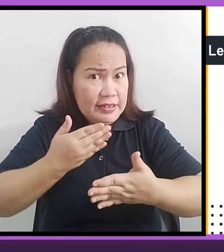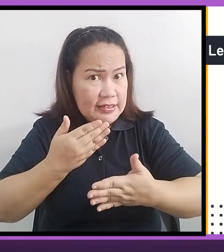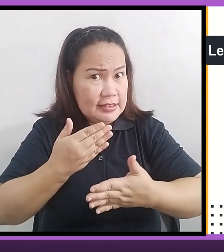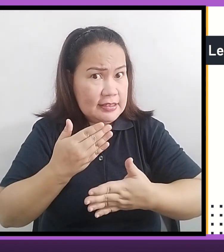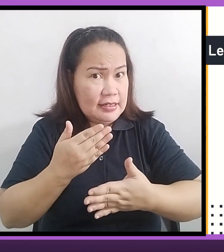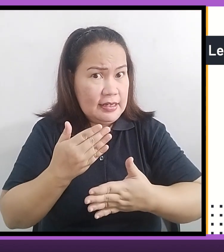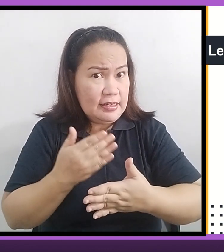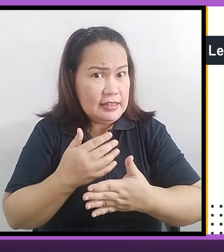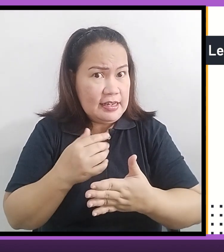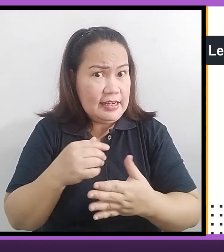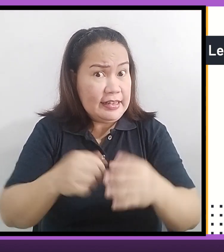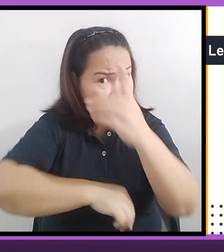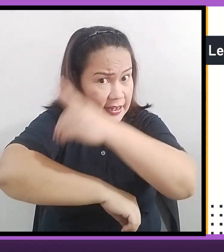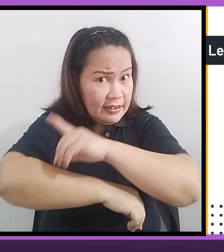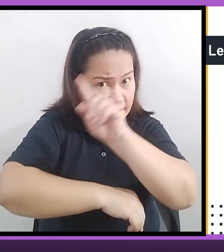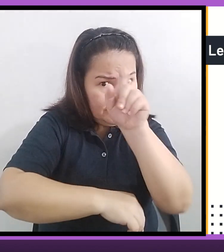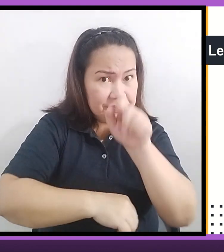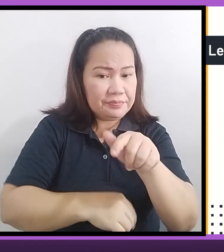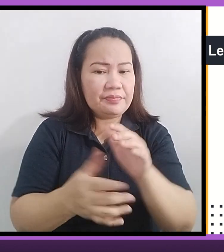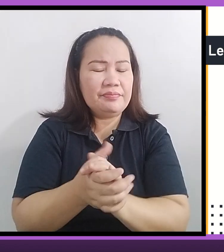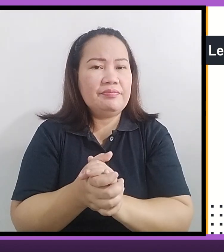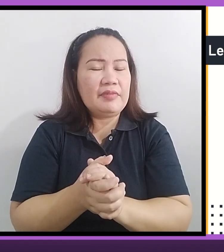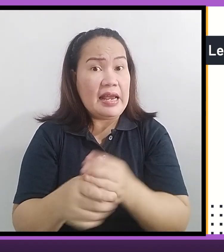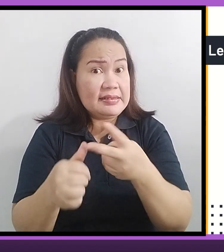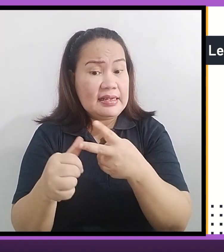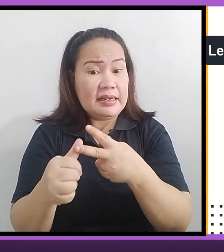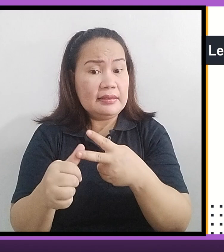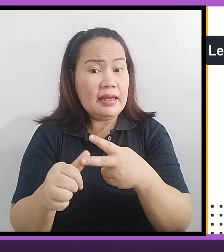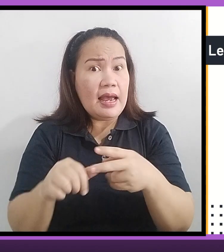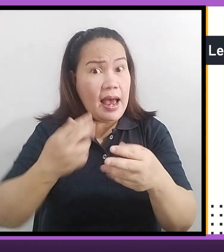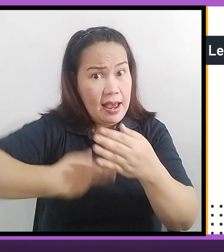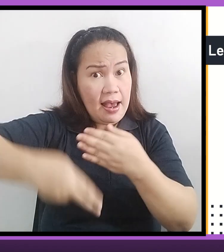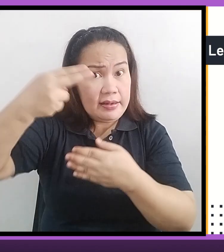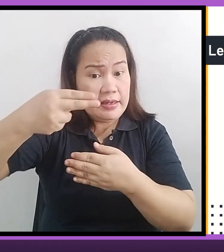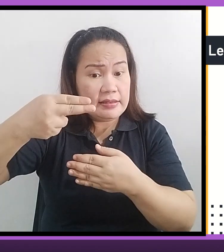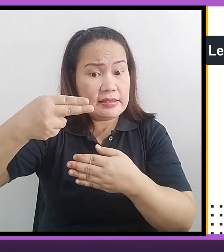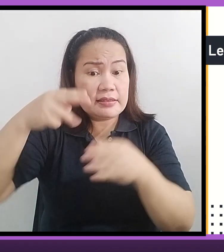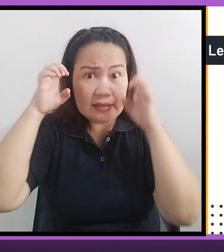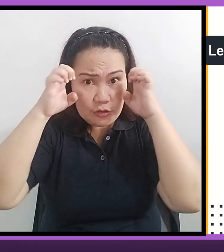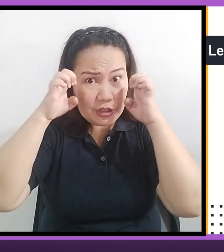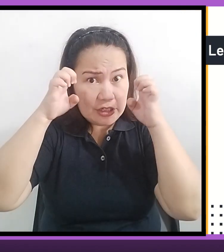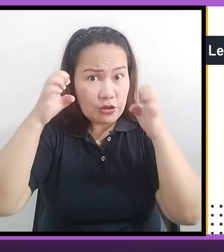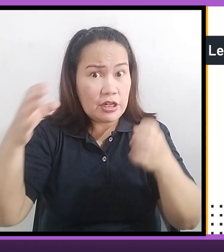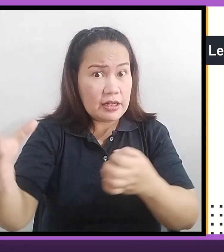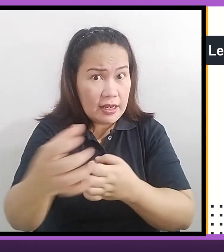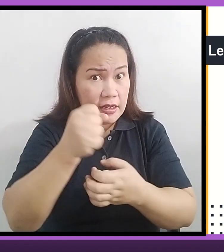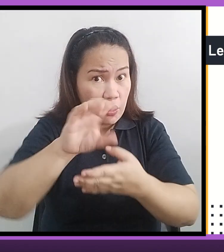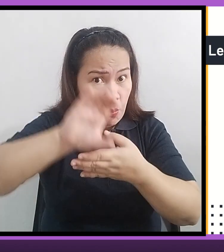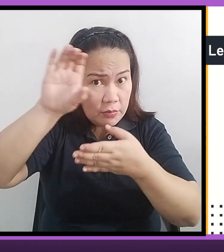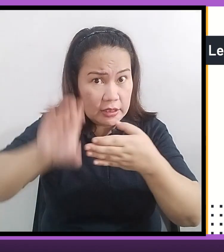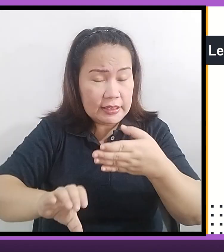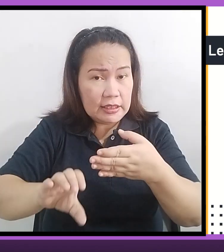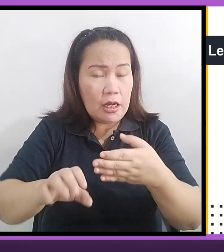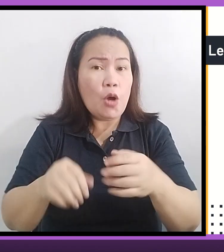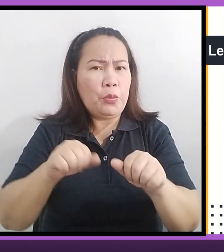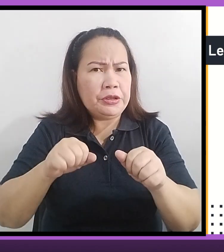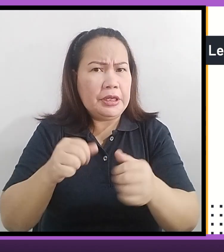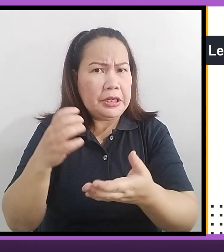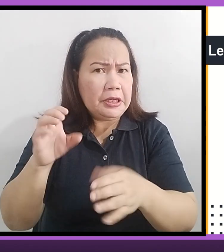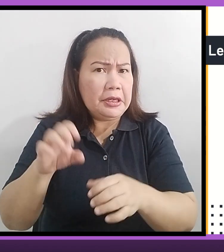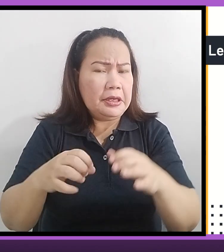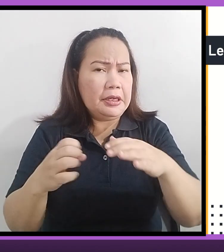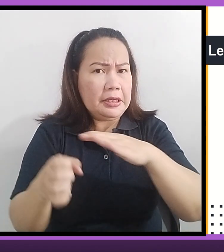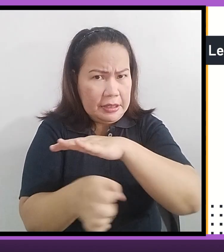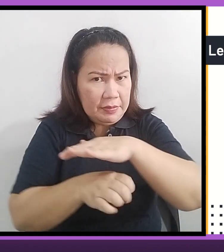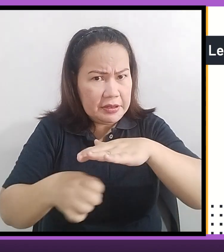So highest educational attainment. So, pwedeng hanggang college degree or pwedeng high school lang or